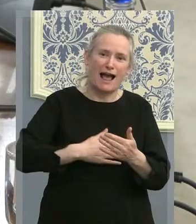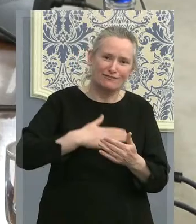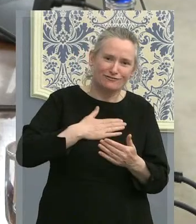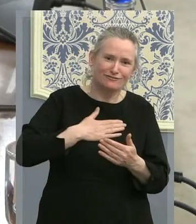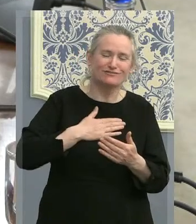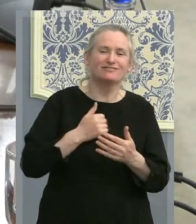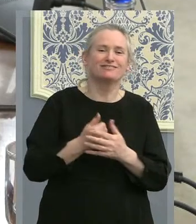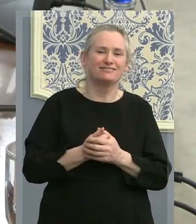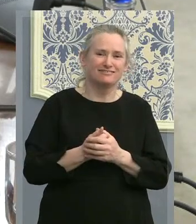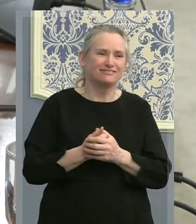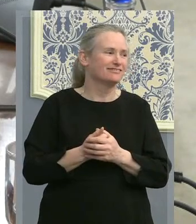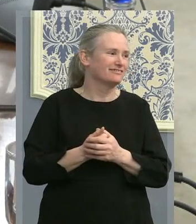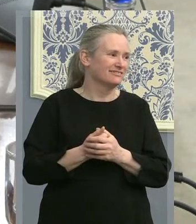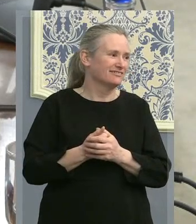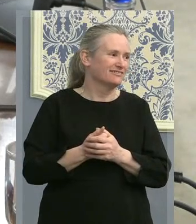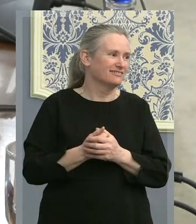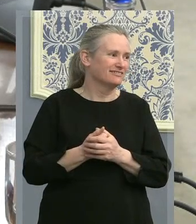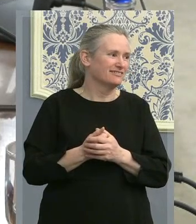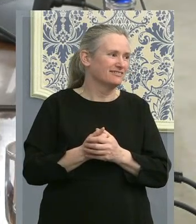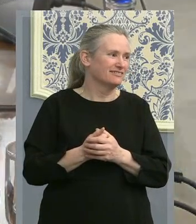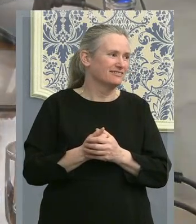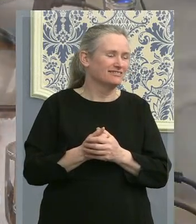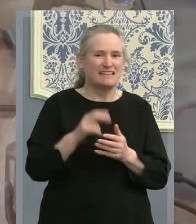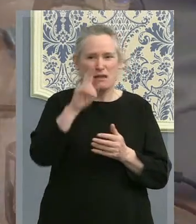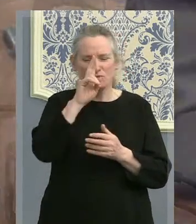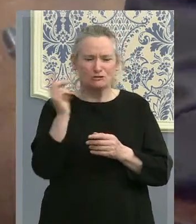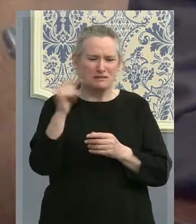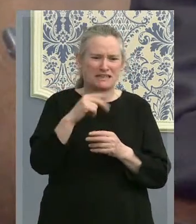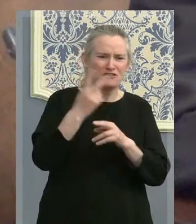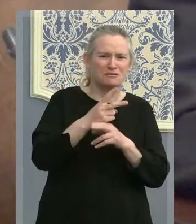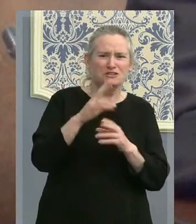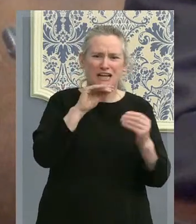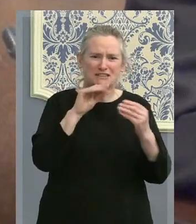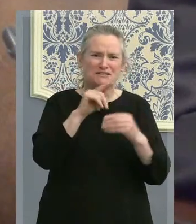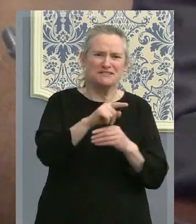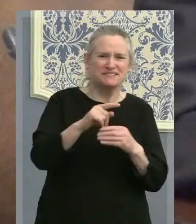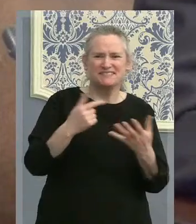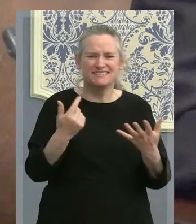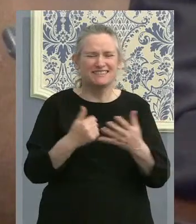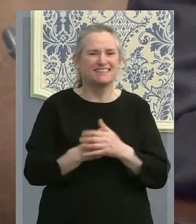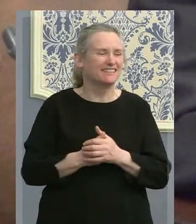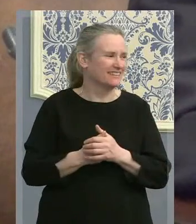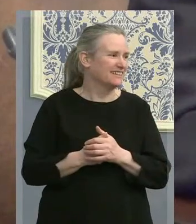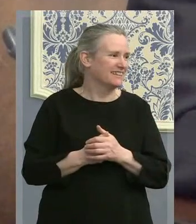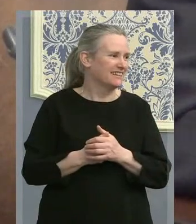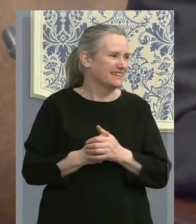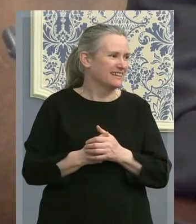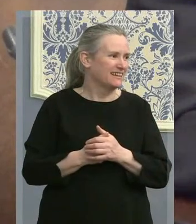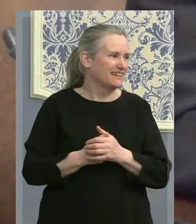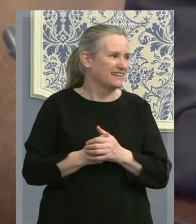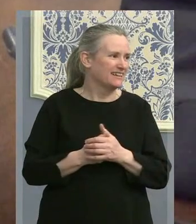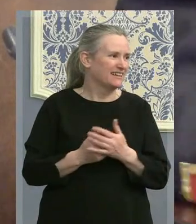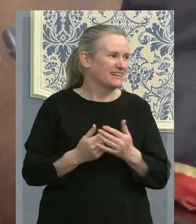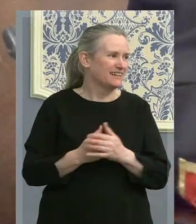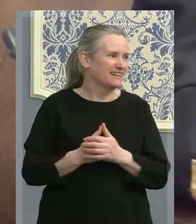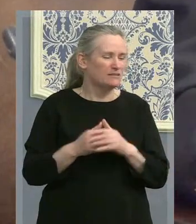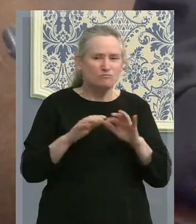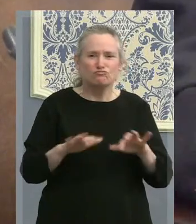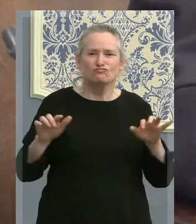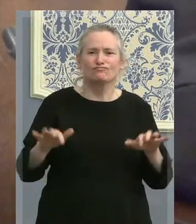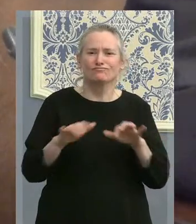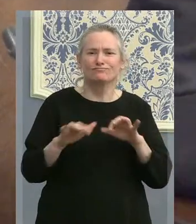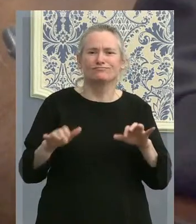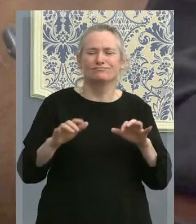and the neighbour throwing the boot at you, I think, when you were too vigorous into the night playing your